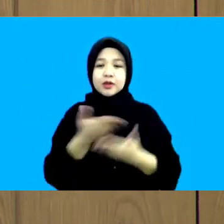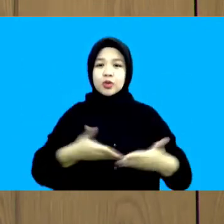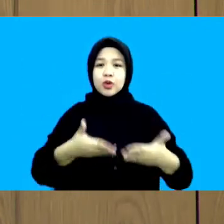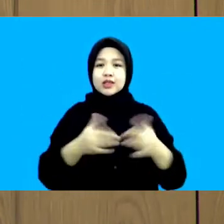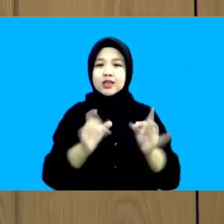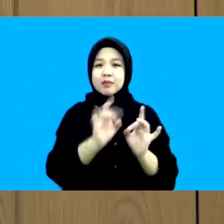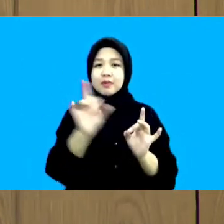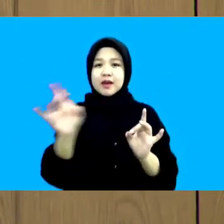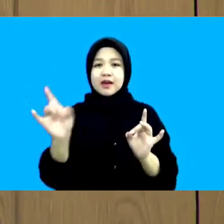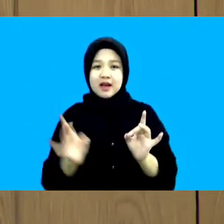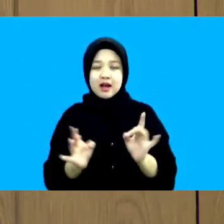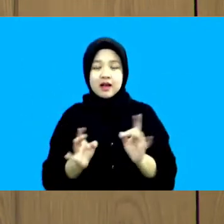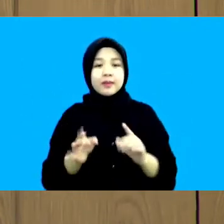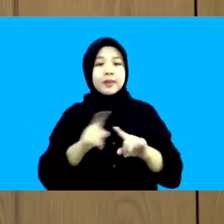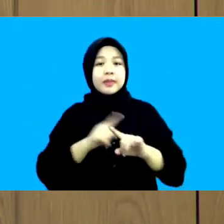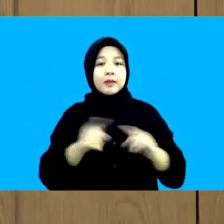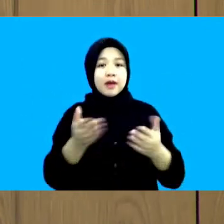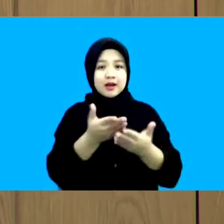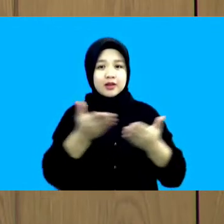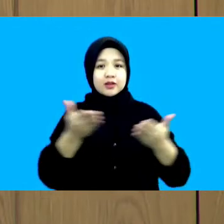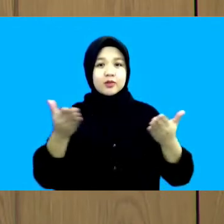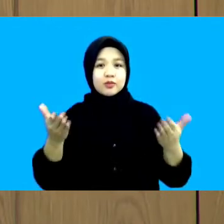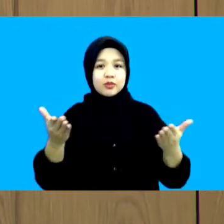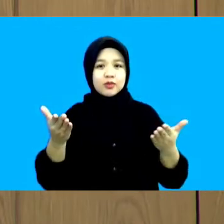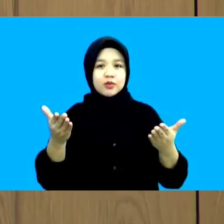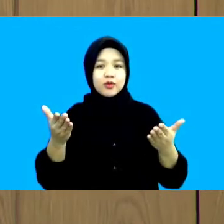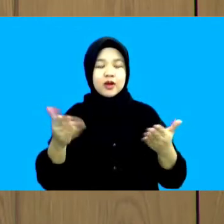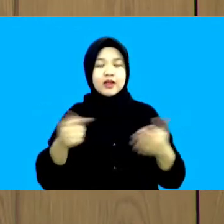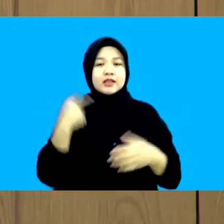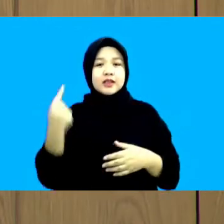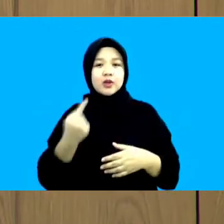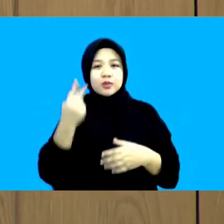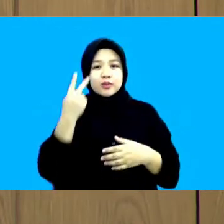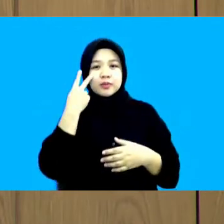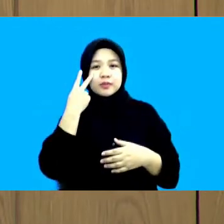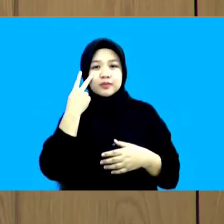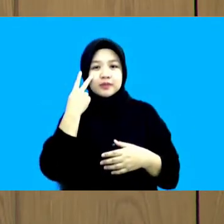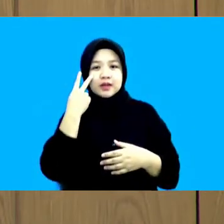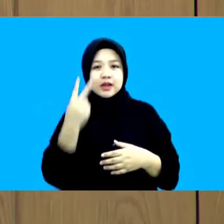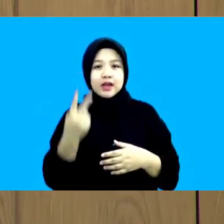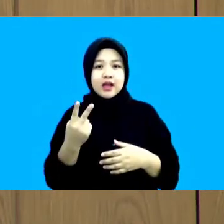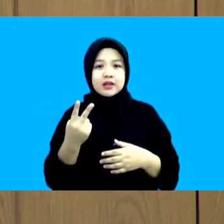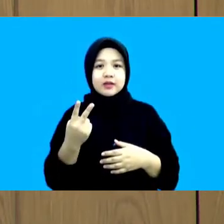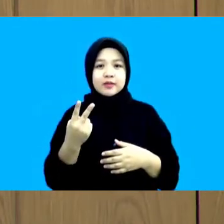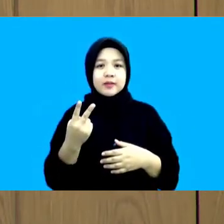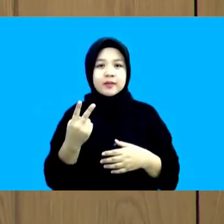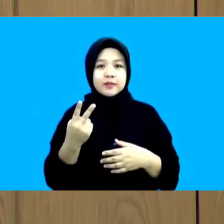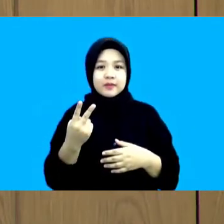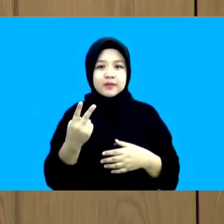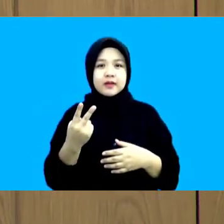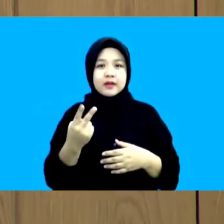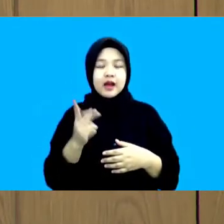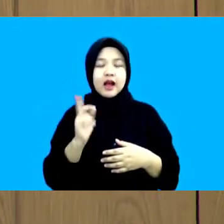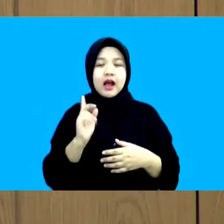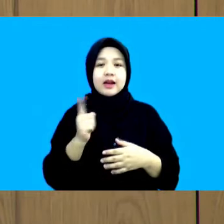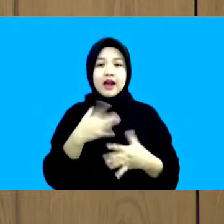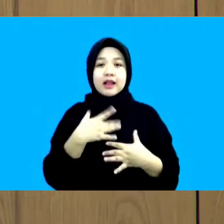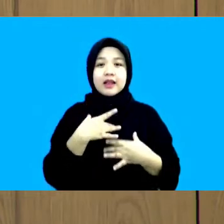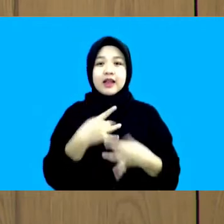but you are clearly watching this very closely as part of your interest for policy